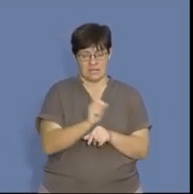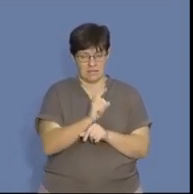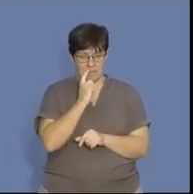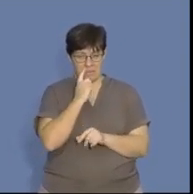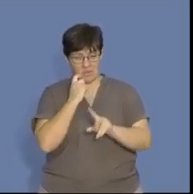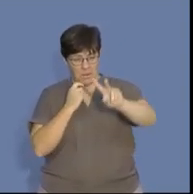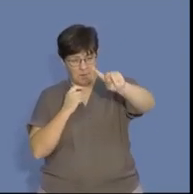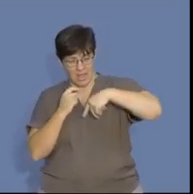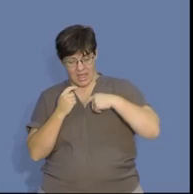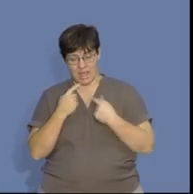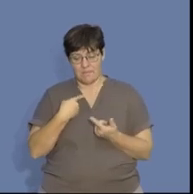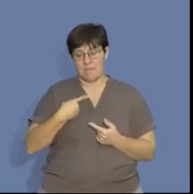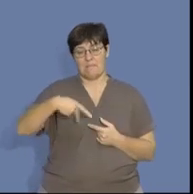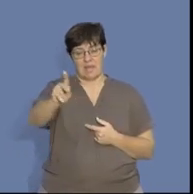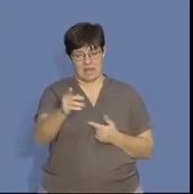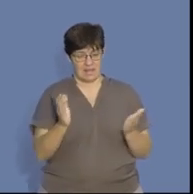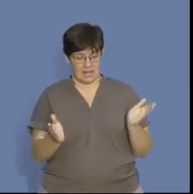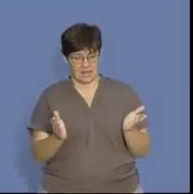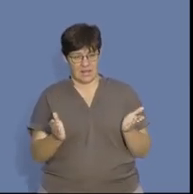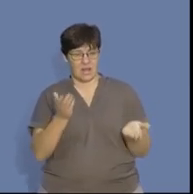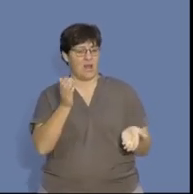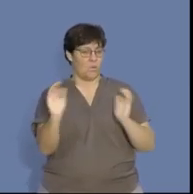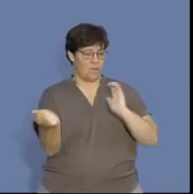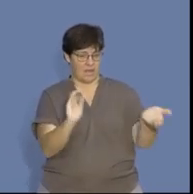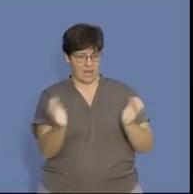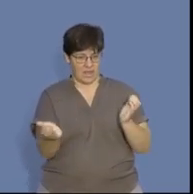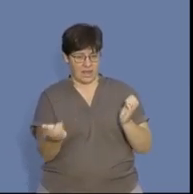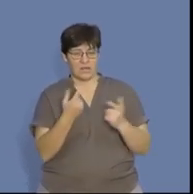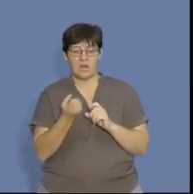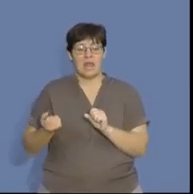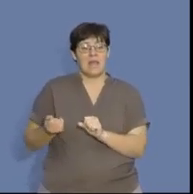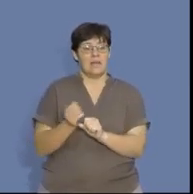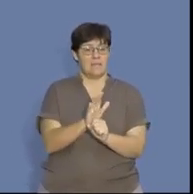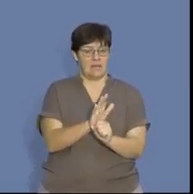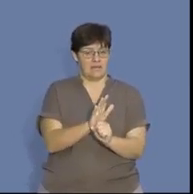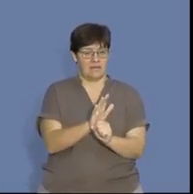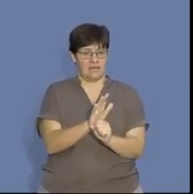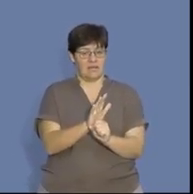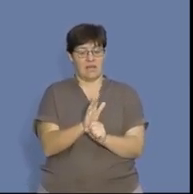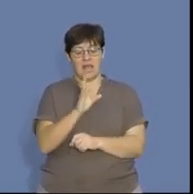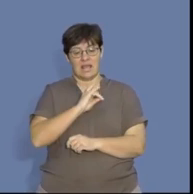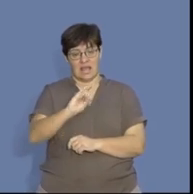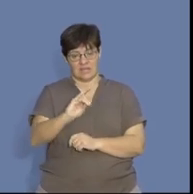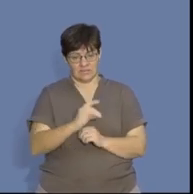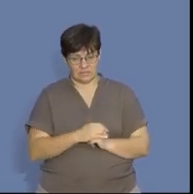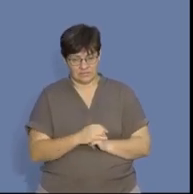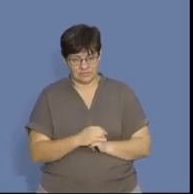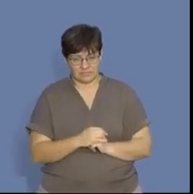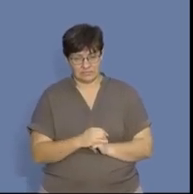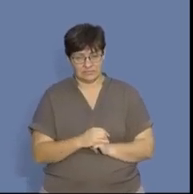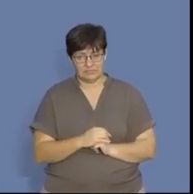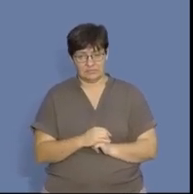payment period and talk about how this is going to impact on cash